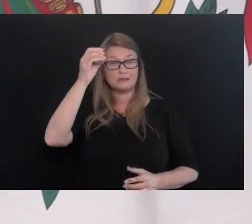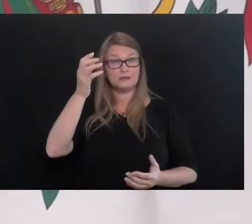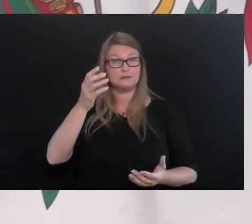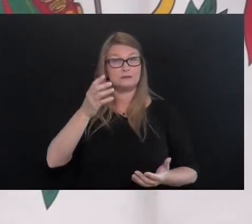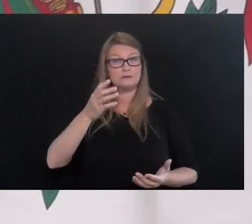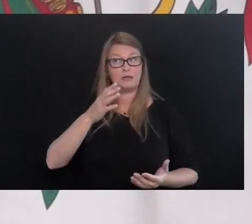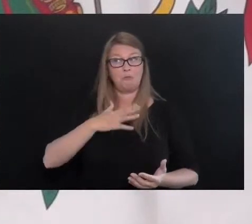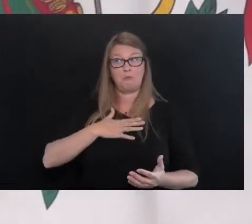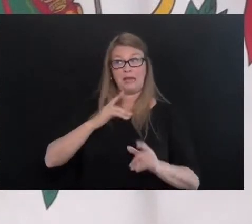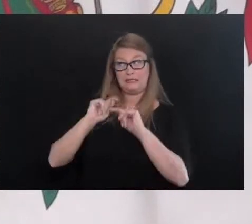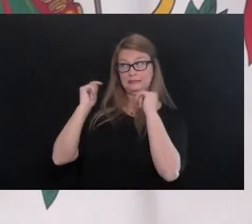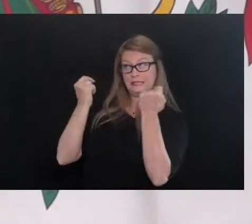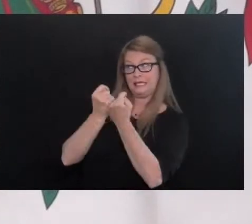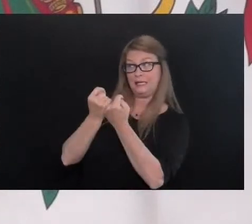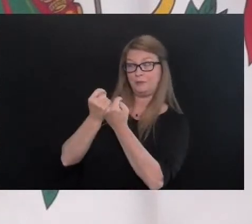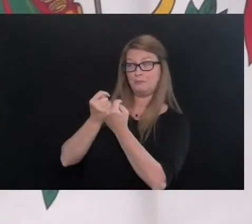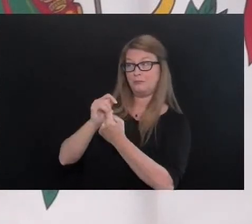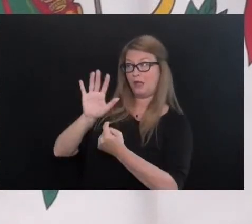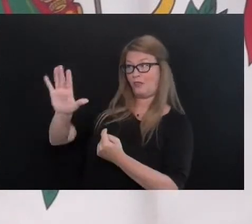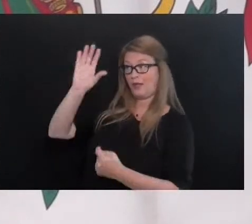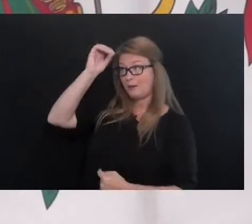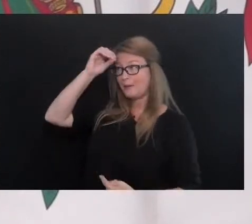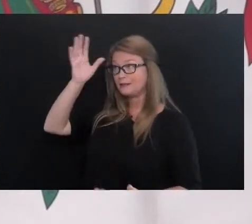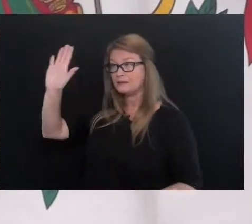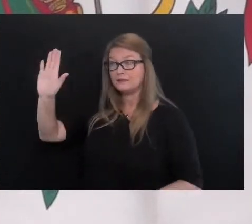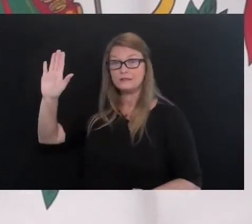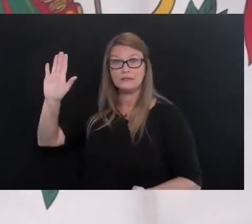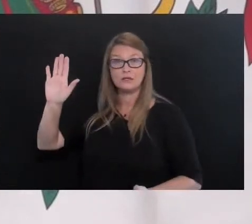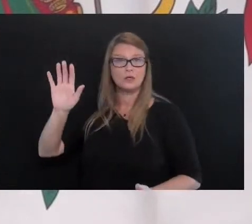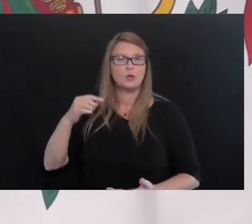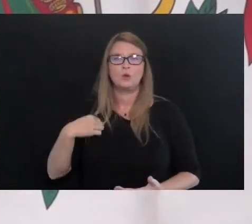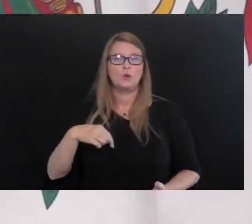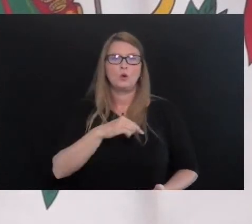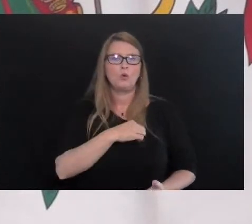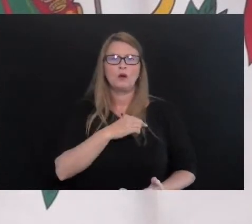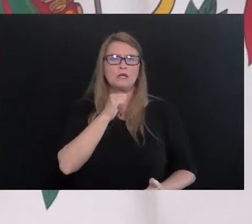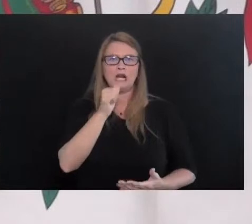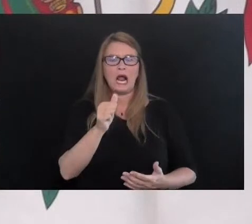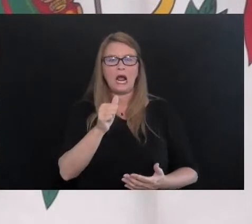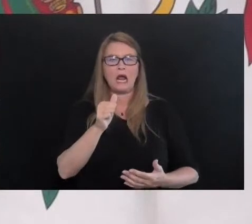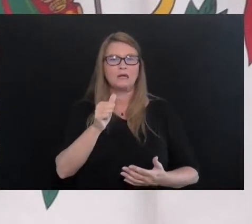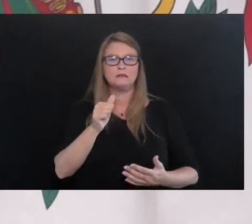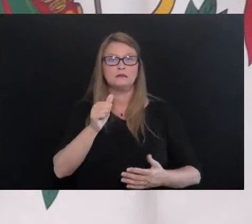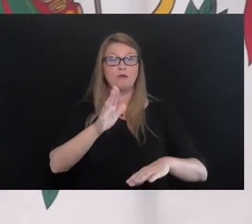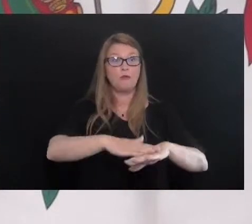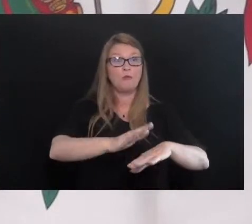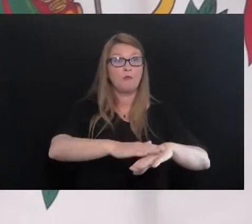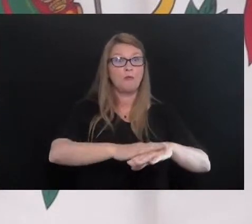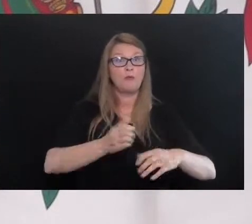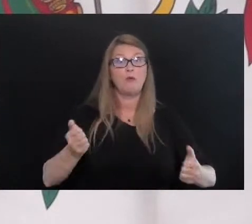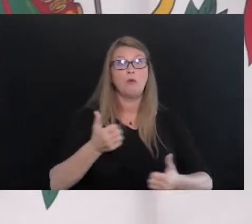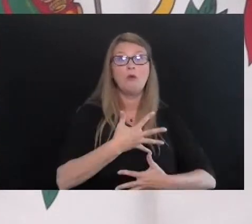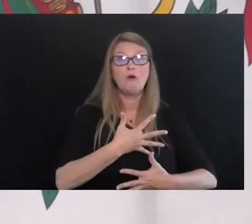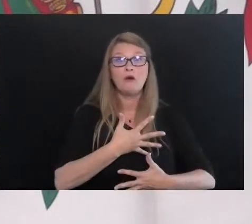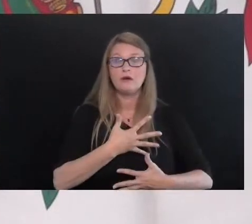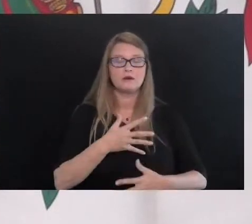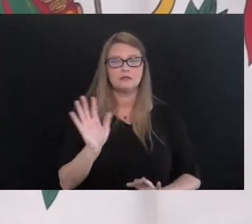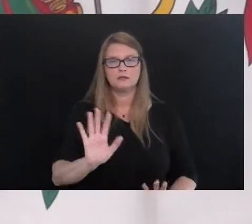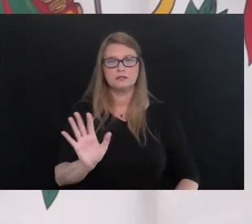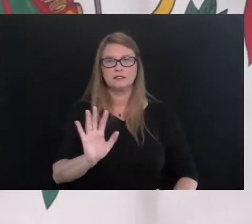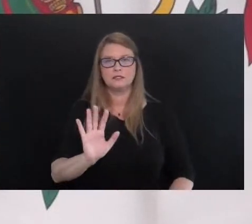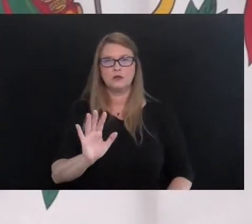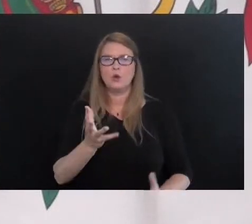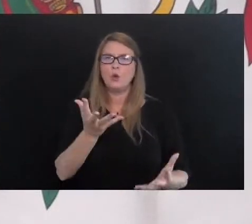experts that are with me and from their standpoint, we are not alarmist. We are absolutely going to tell you